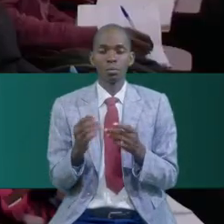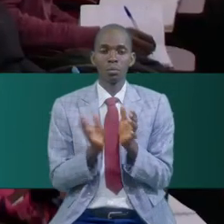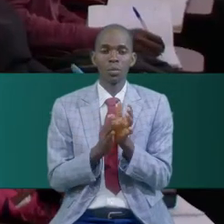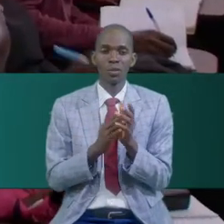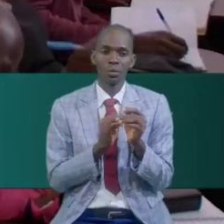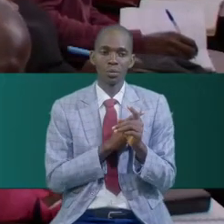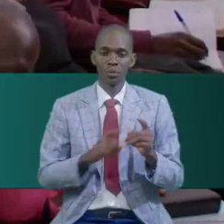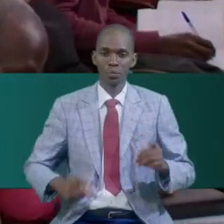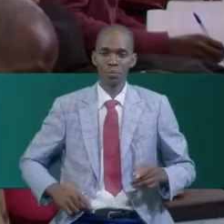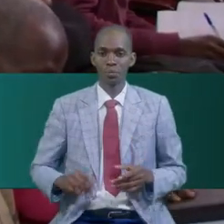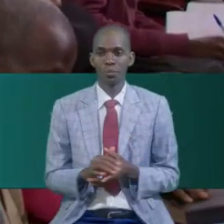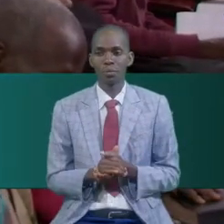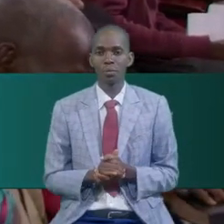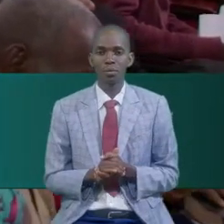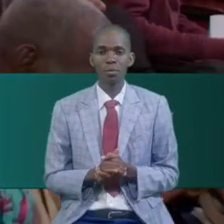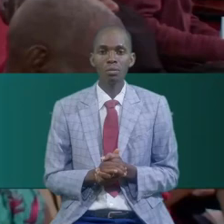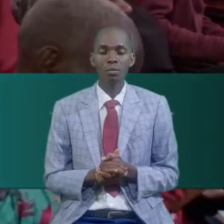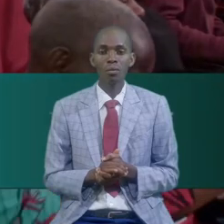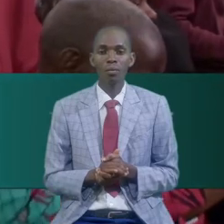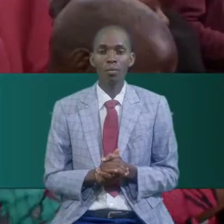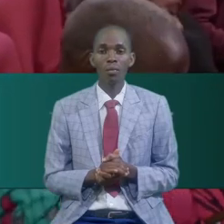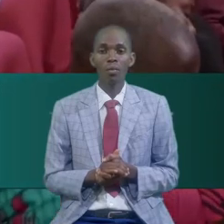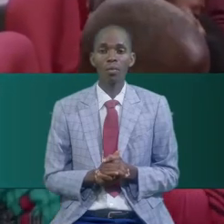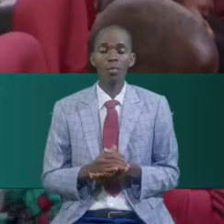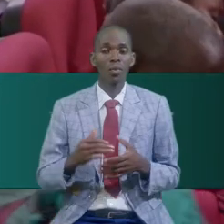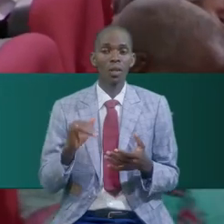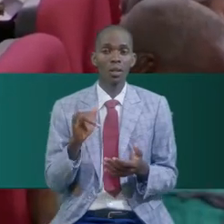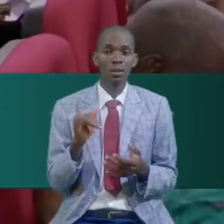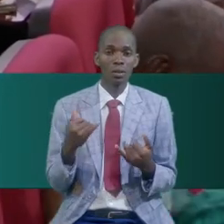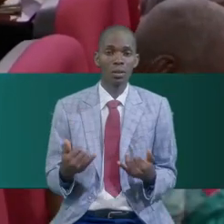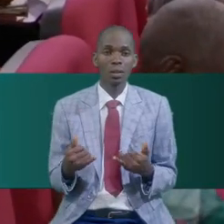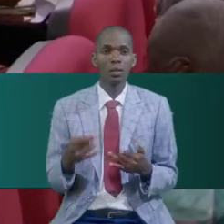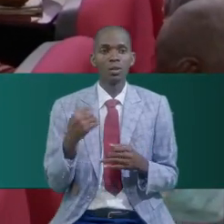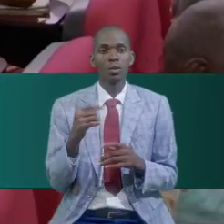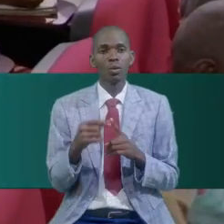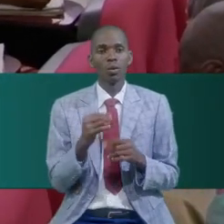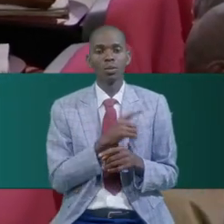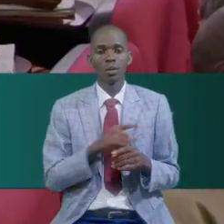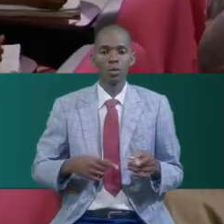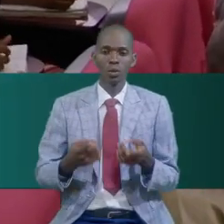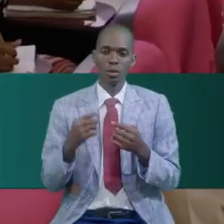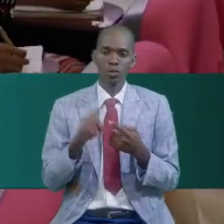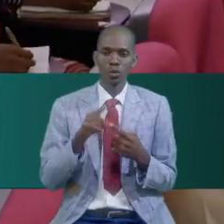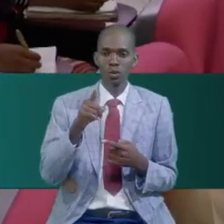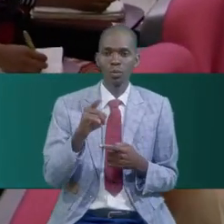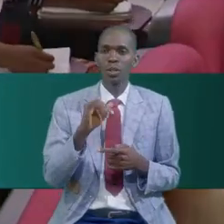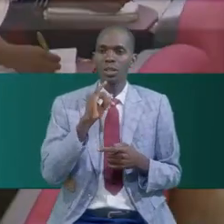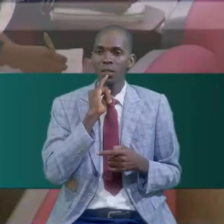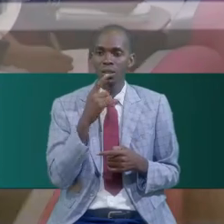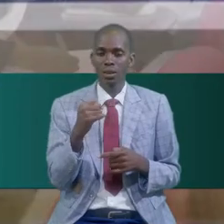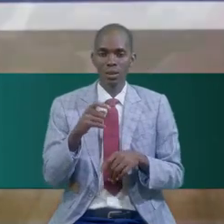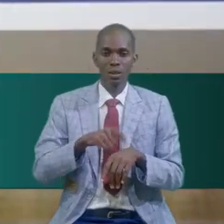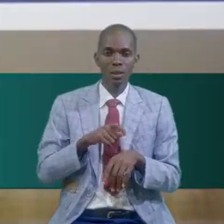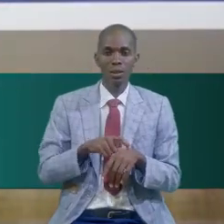Lord. That now the word of the Lord came to him. It's about time we forgot